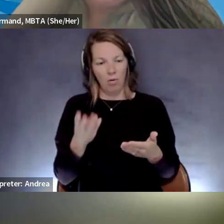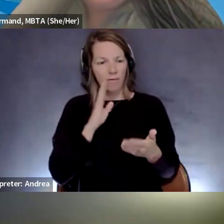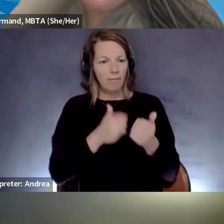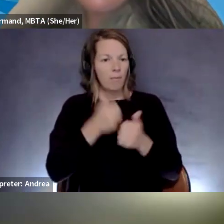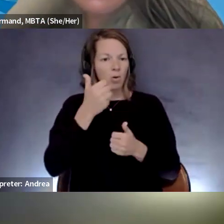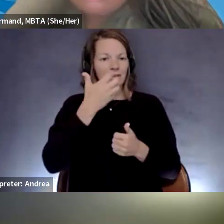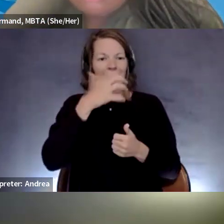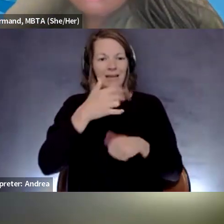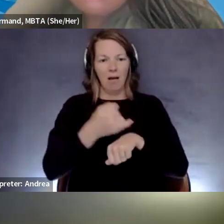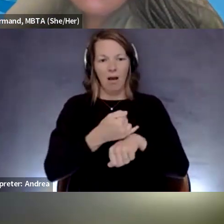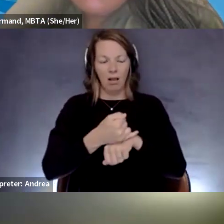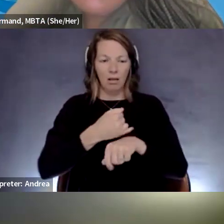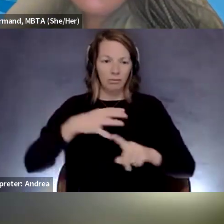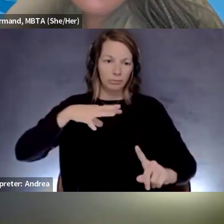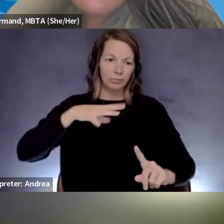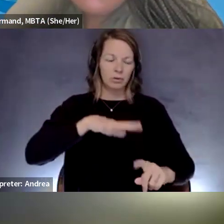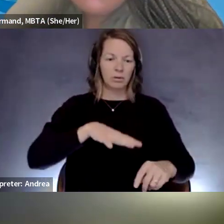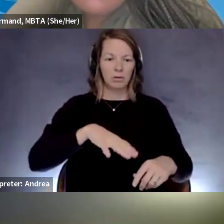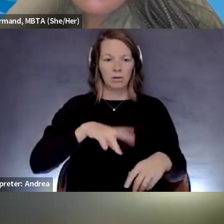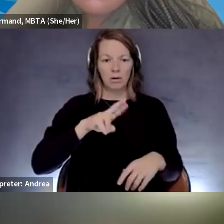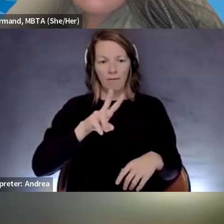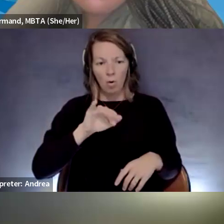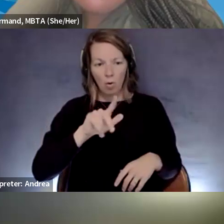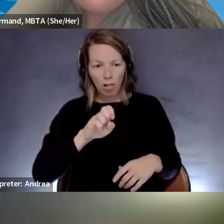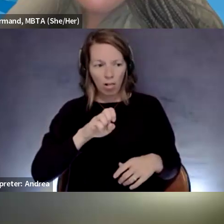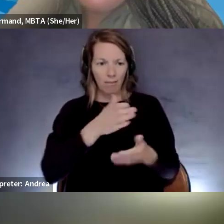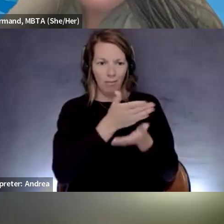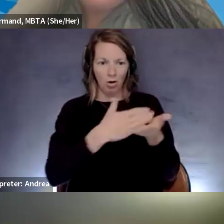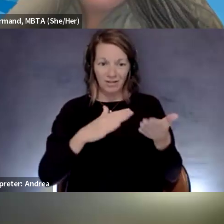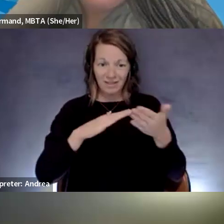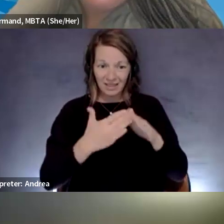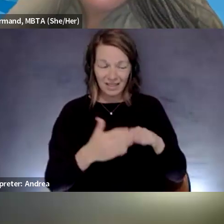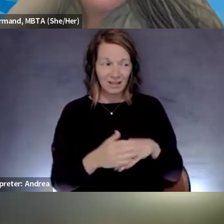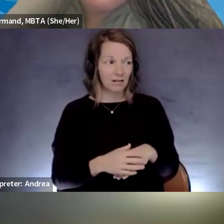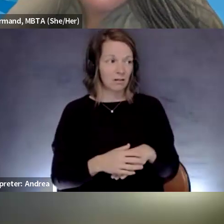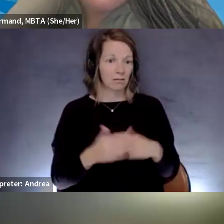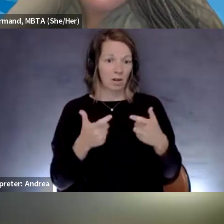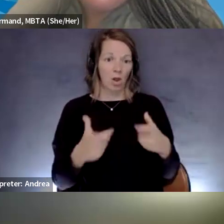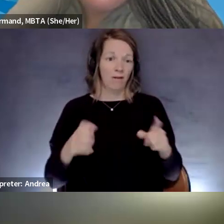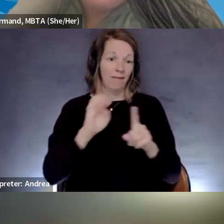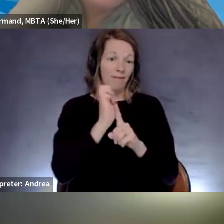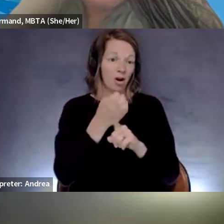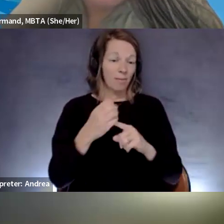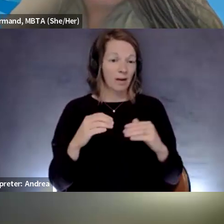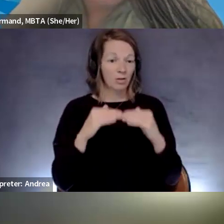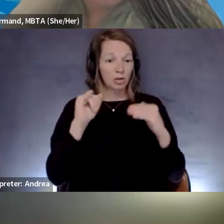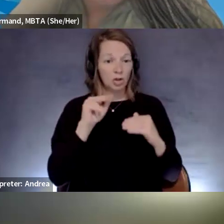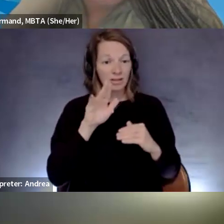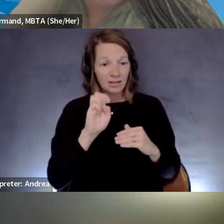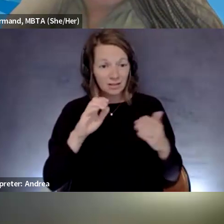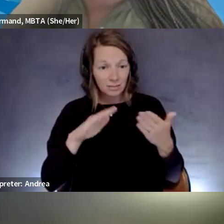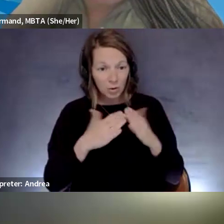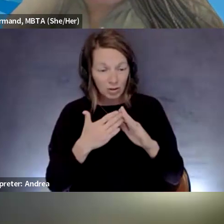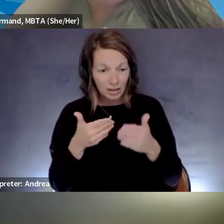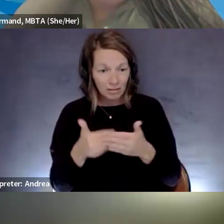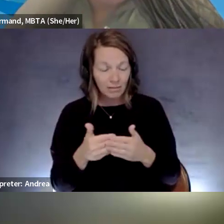heat island vulnerable parts of the city and has a very large environmental justice community, and